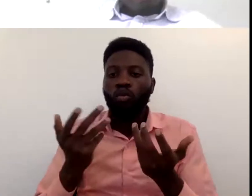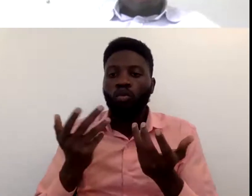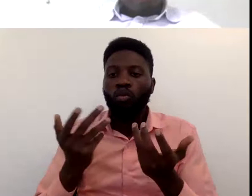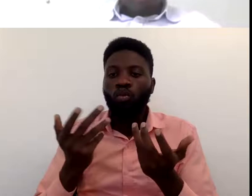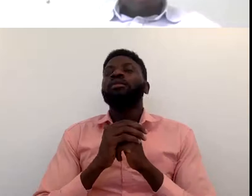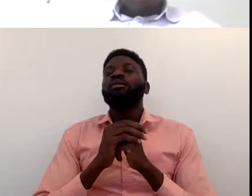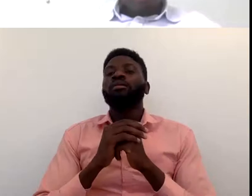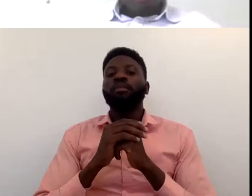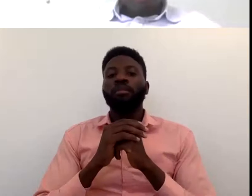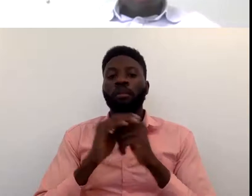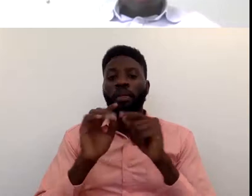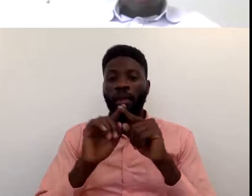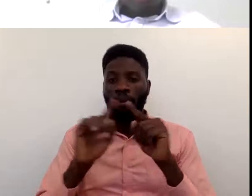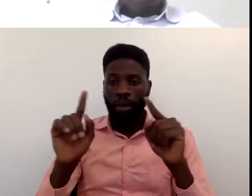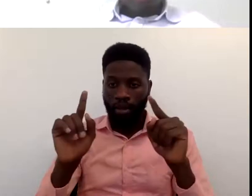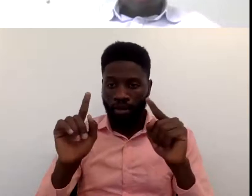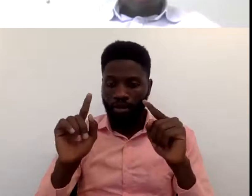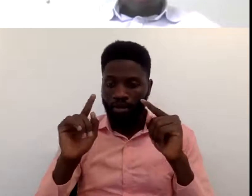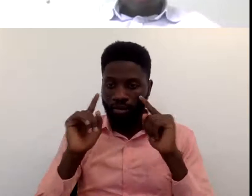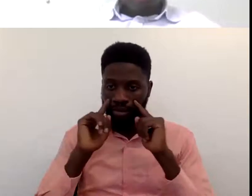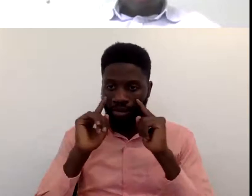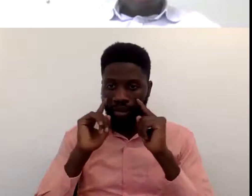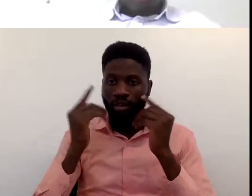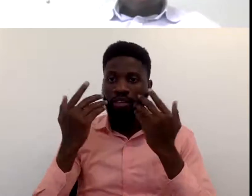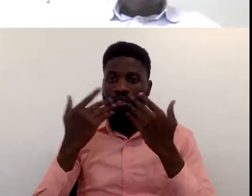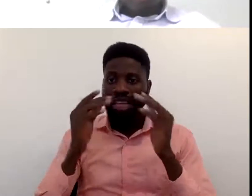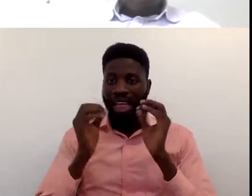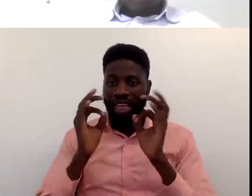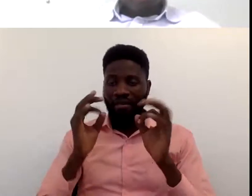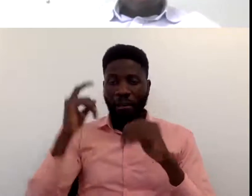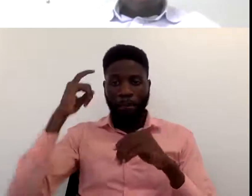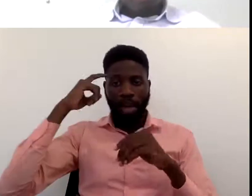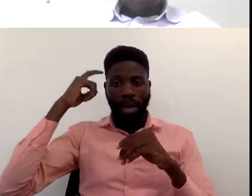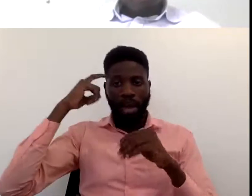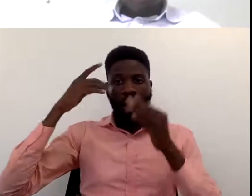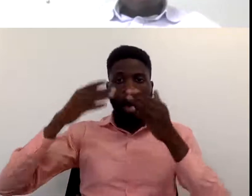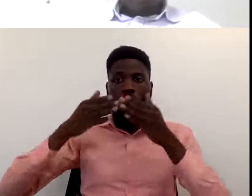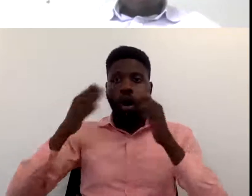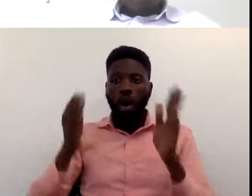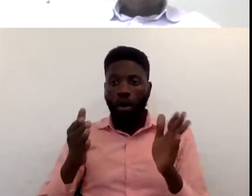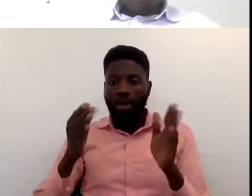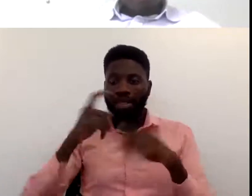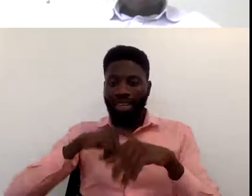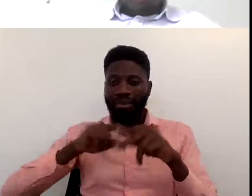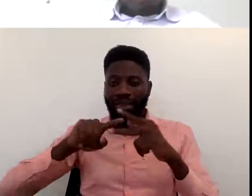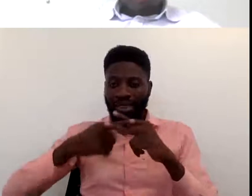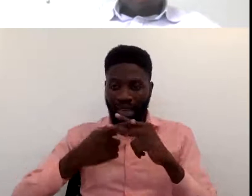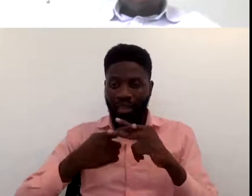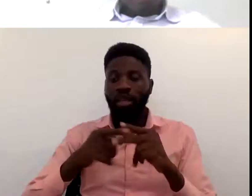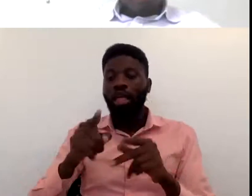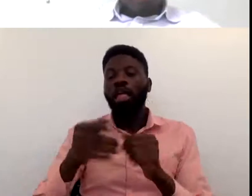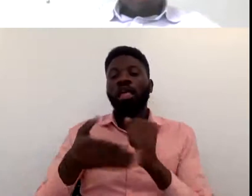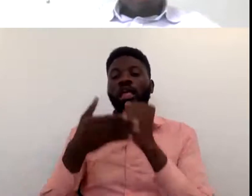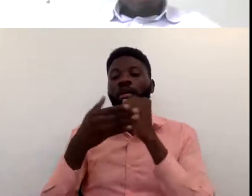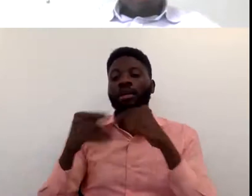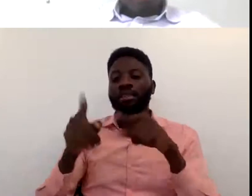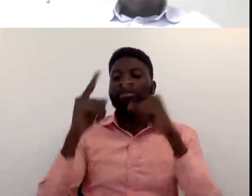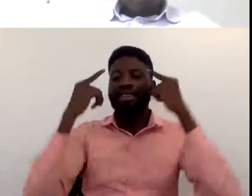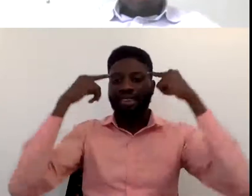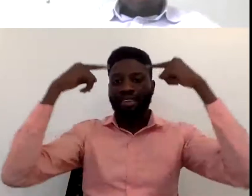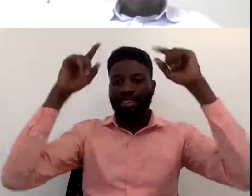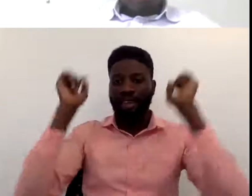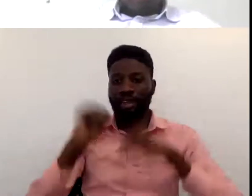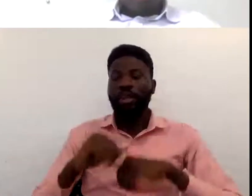time. But I've found that keeping an open mindset right from the beginning really sets you up for success.